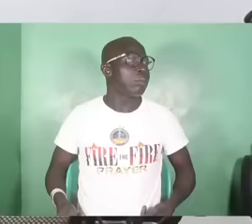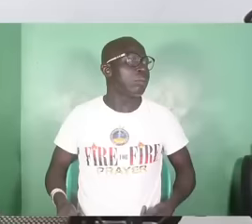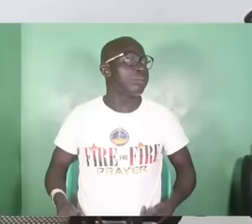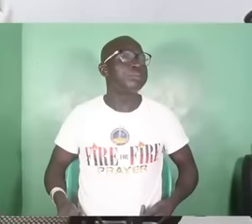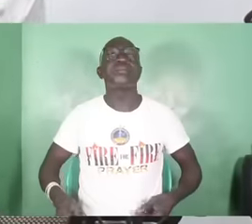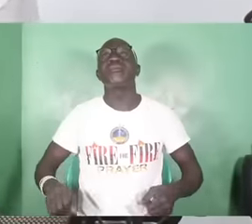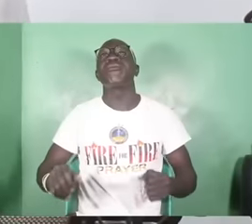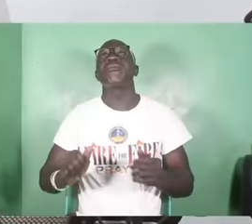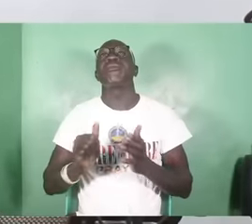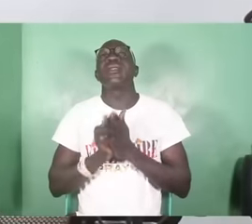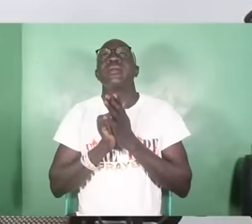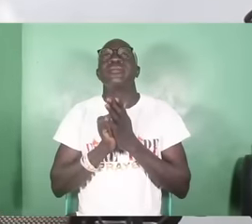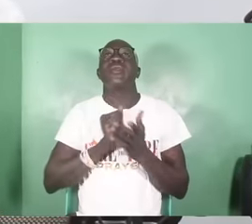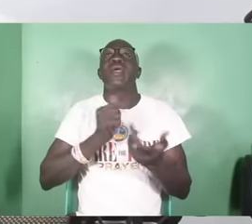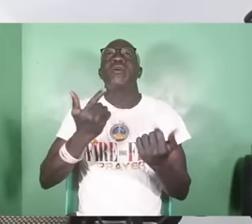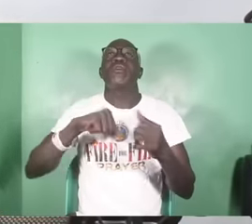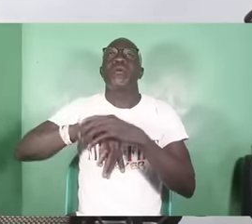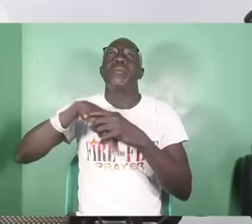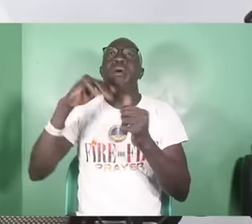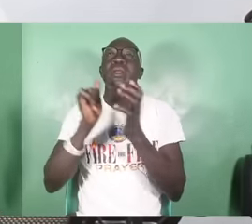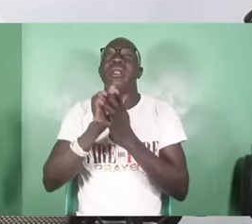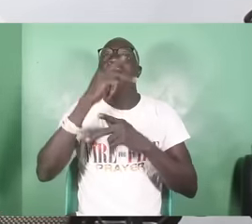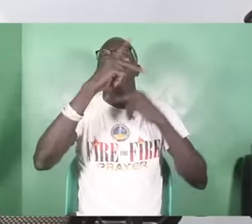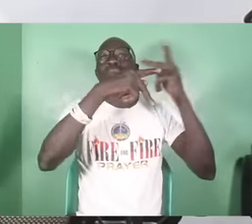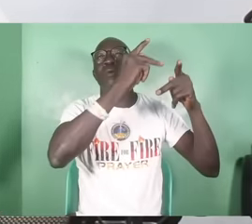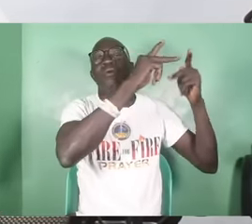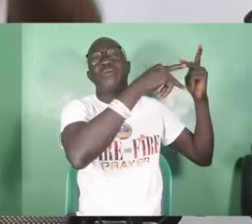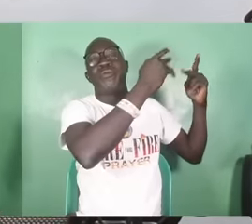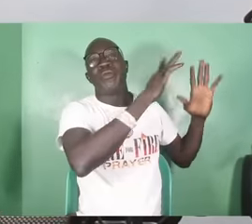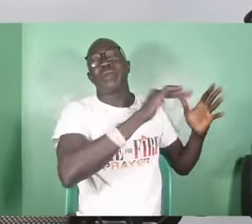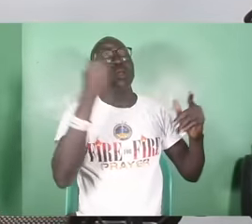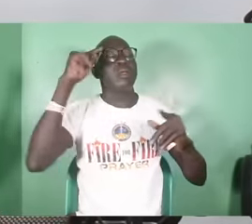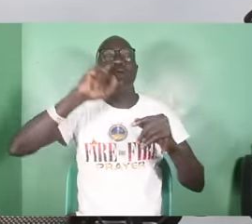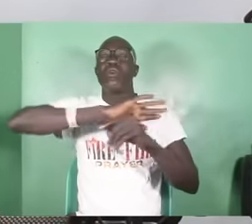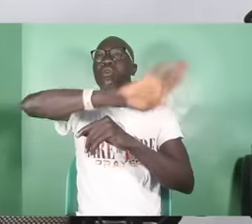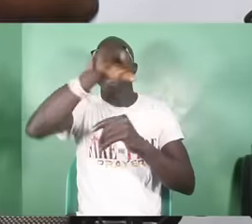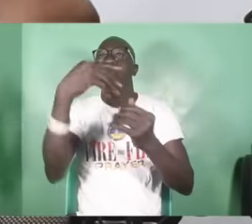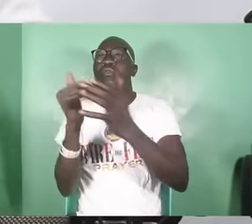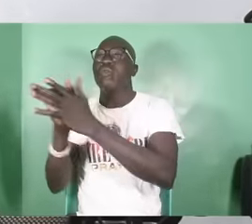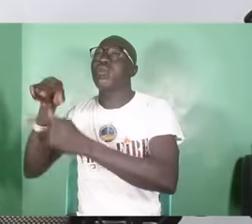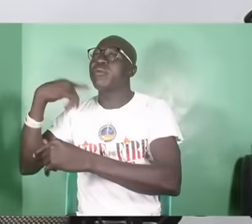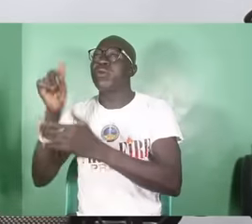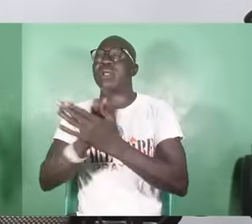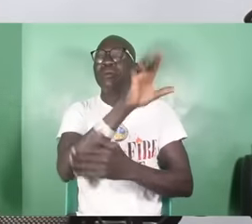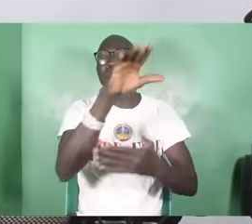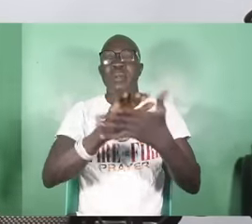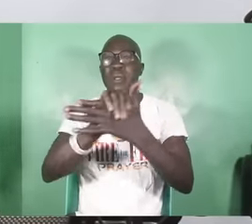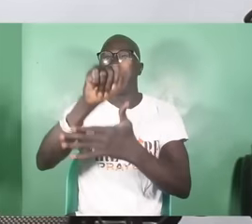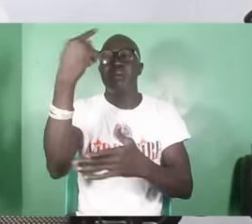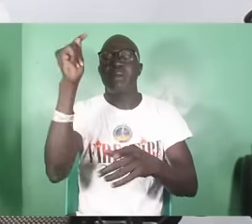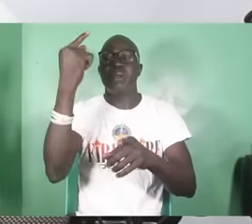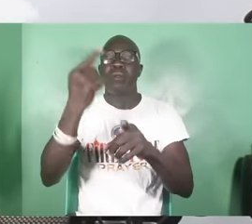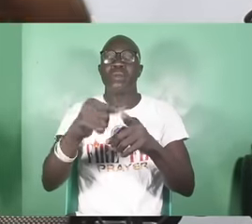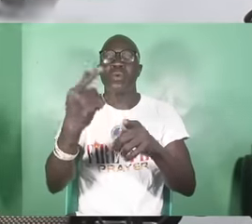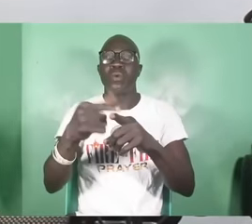Woli. I come out as prophet. For what went for everyone that believed the